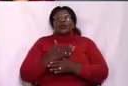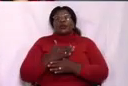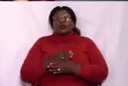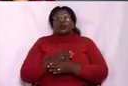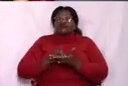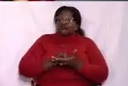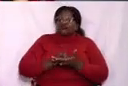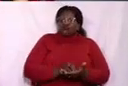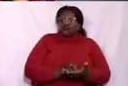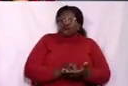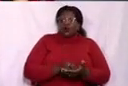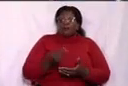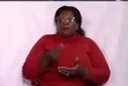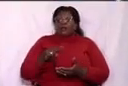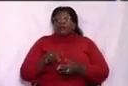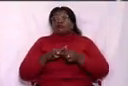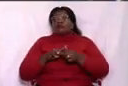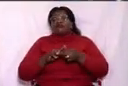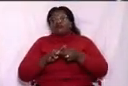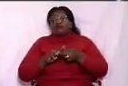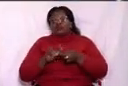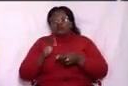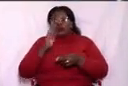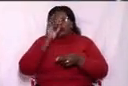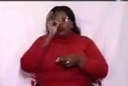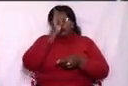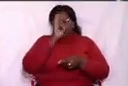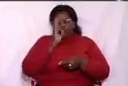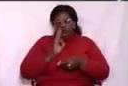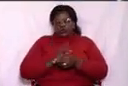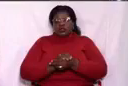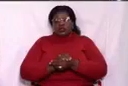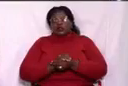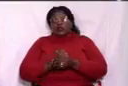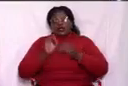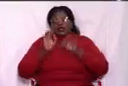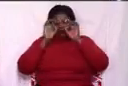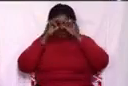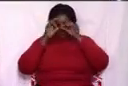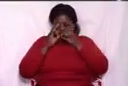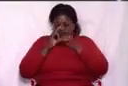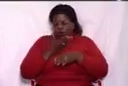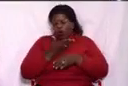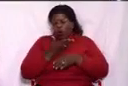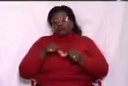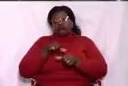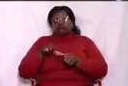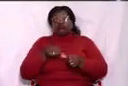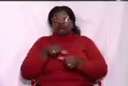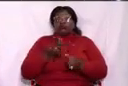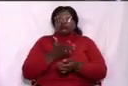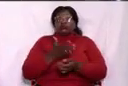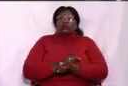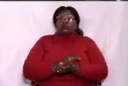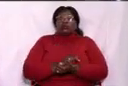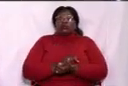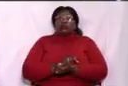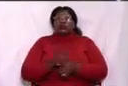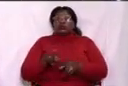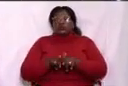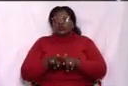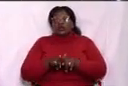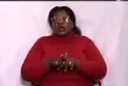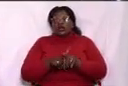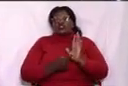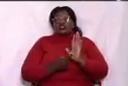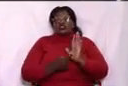But I use Facebook, Instagram, Twitter, WhatsApp, and sometimes I boost the posts. I